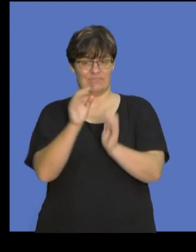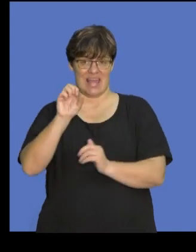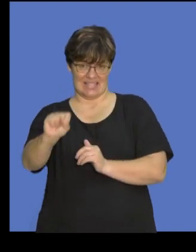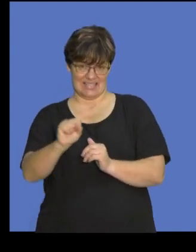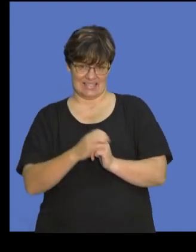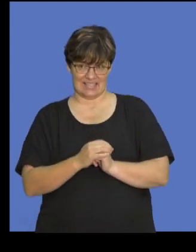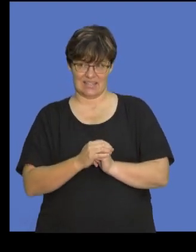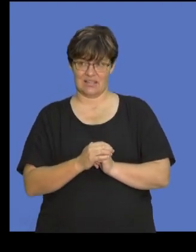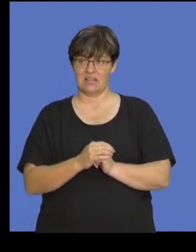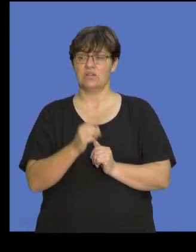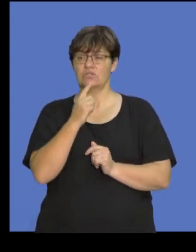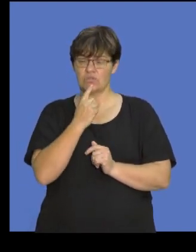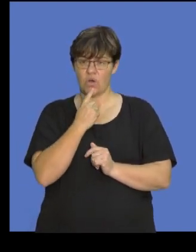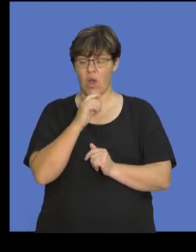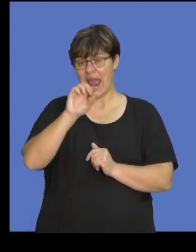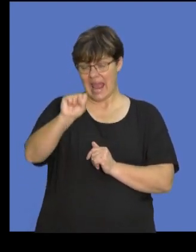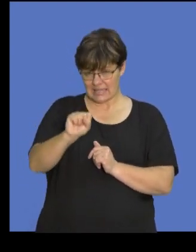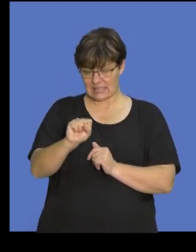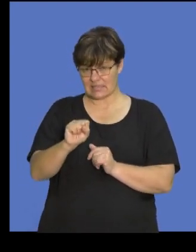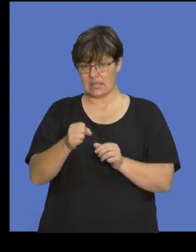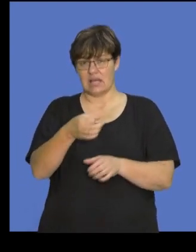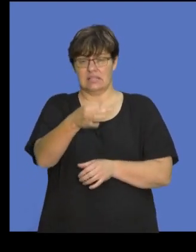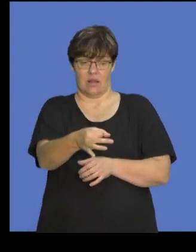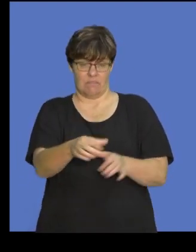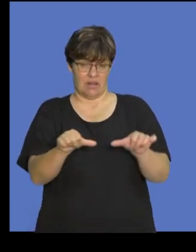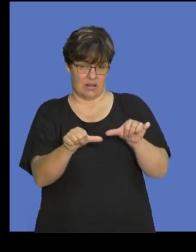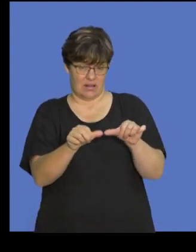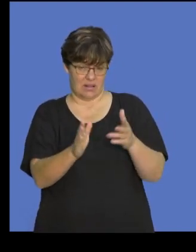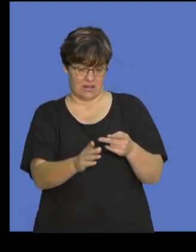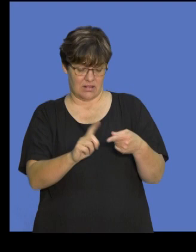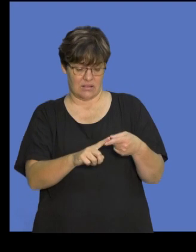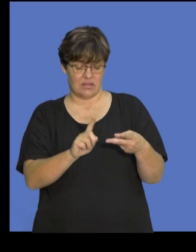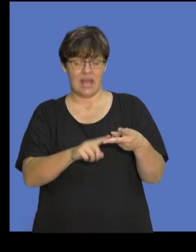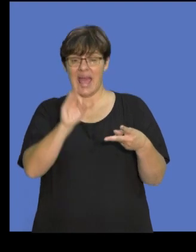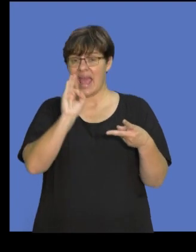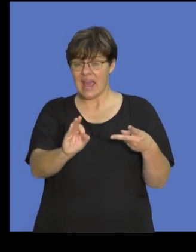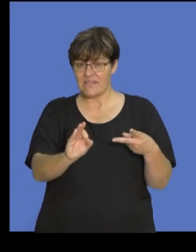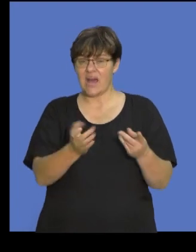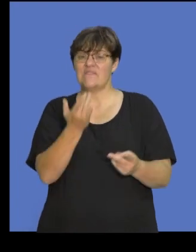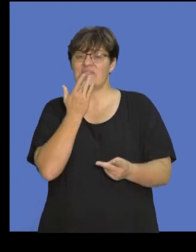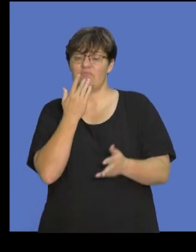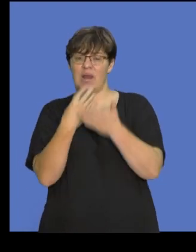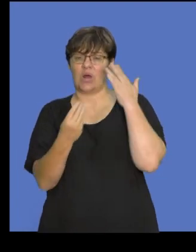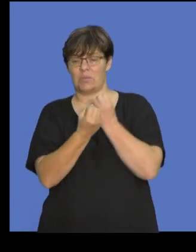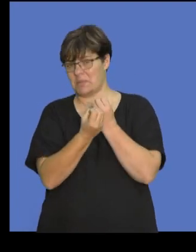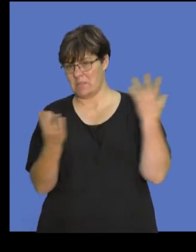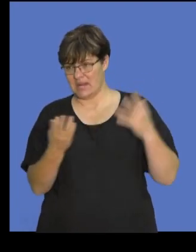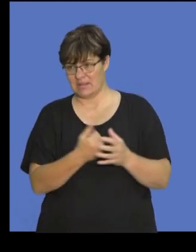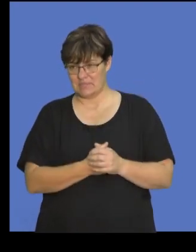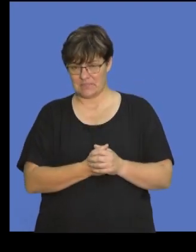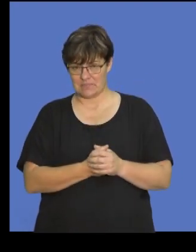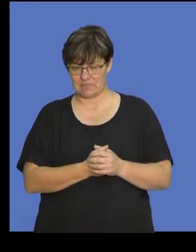brackets we have s. That s relates to the sample space. The f relates to the number of